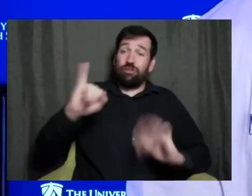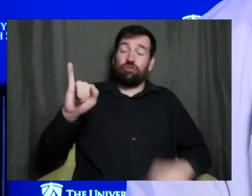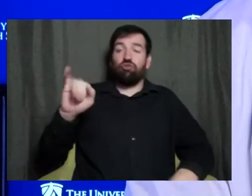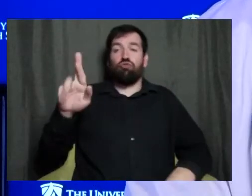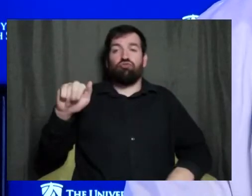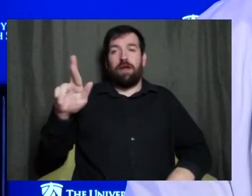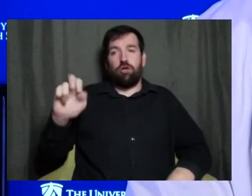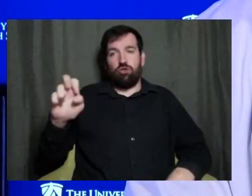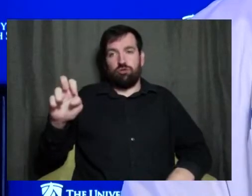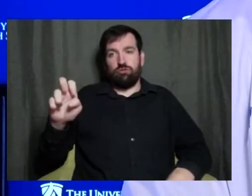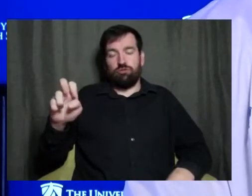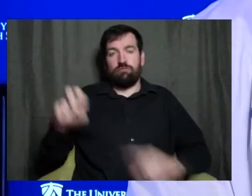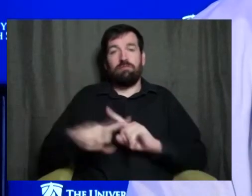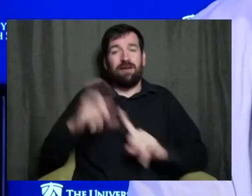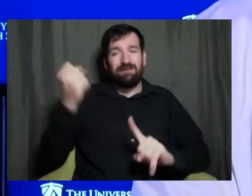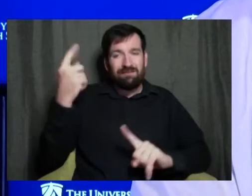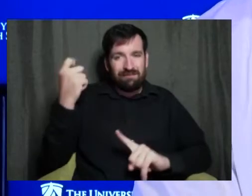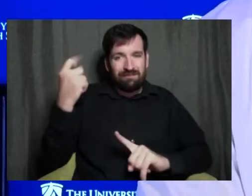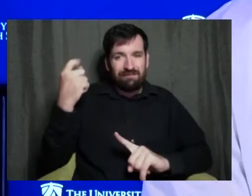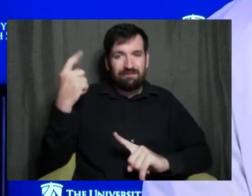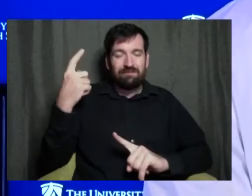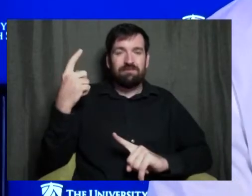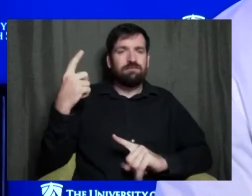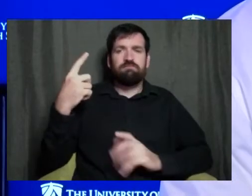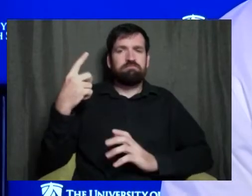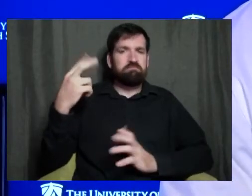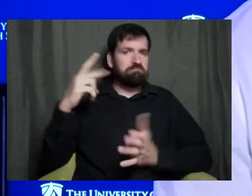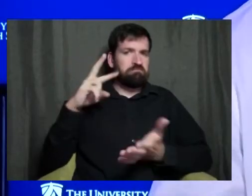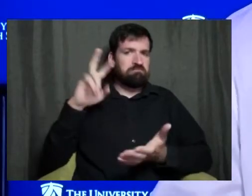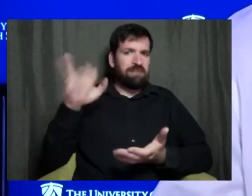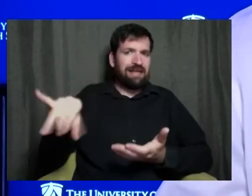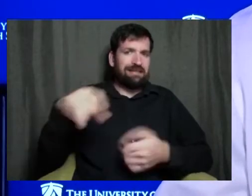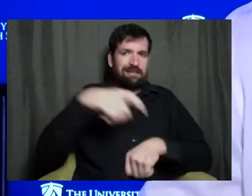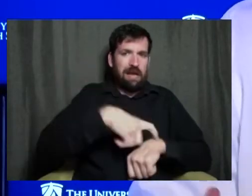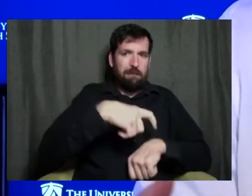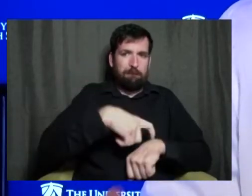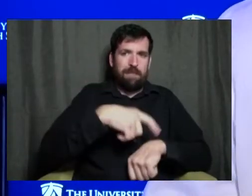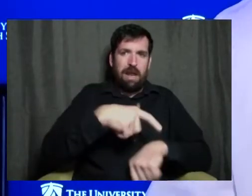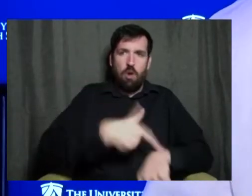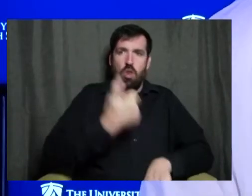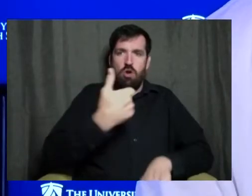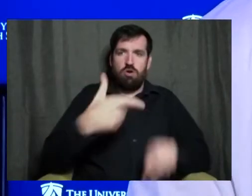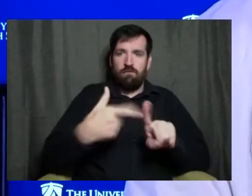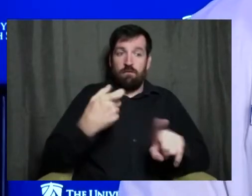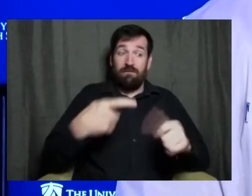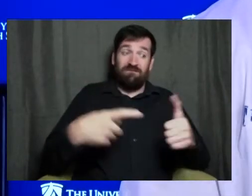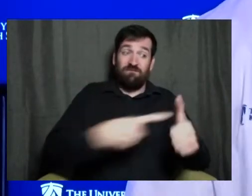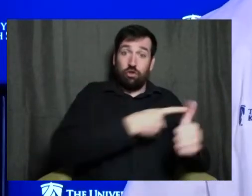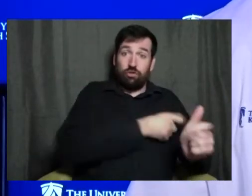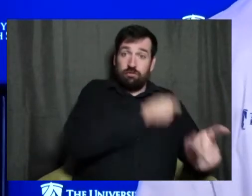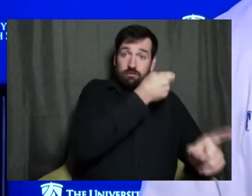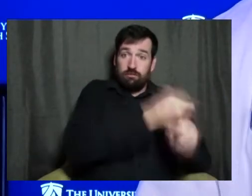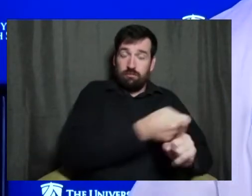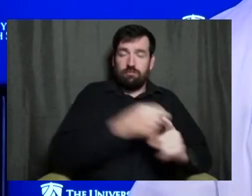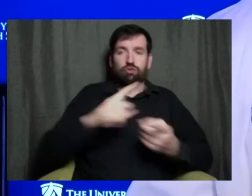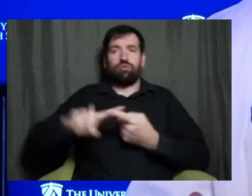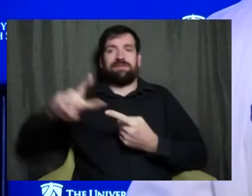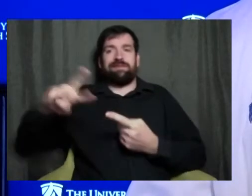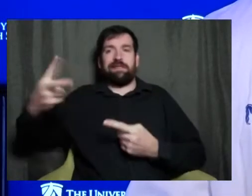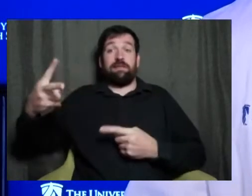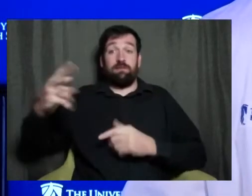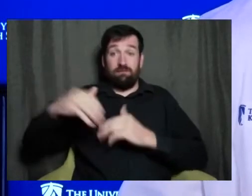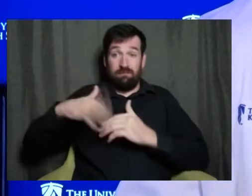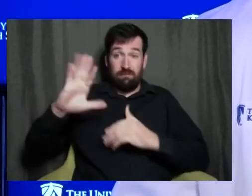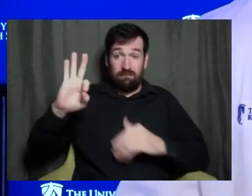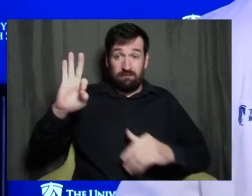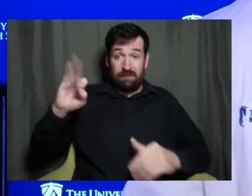take into the caveats about what is that time from your first infection when you get that second. Is it more than 90 days? Certainly